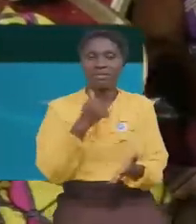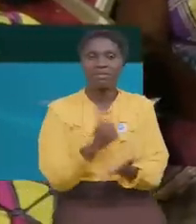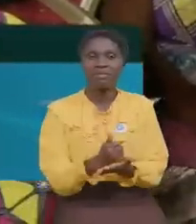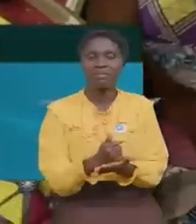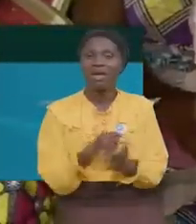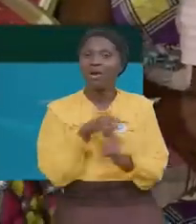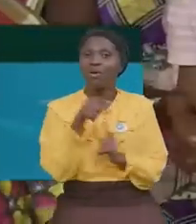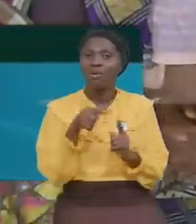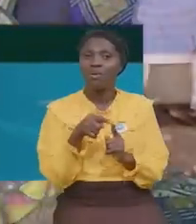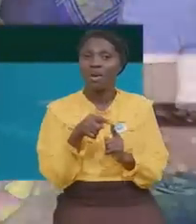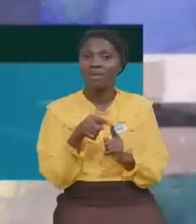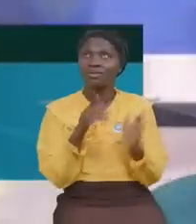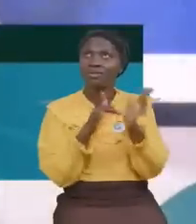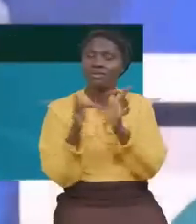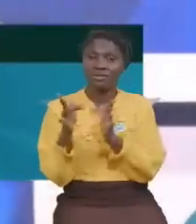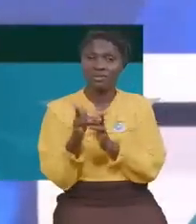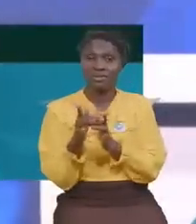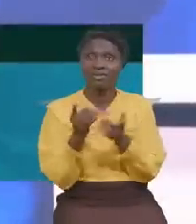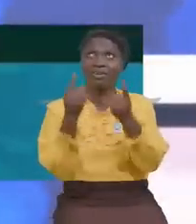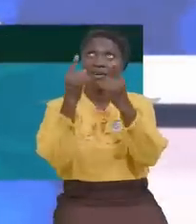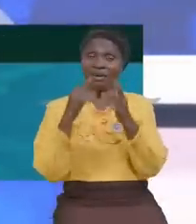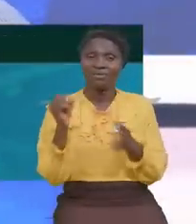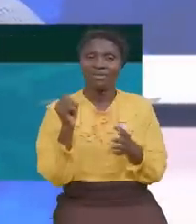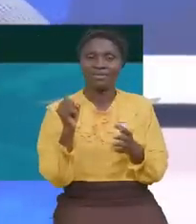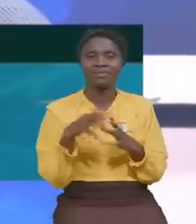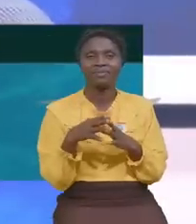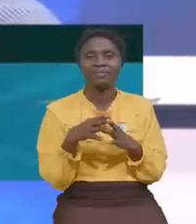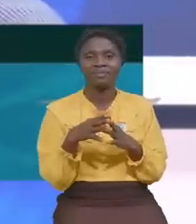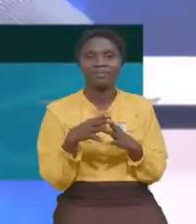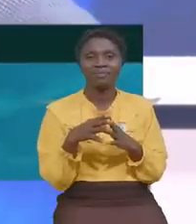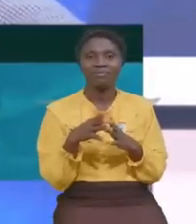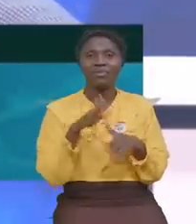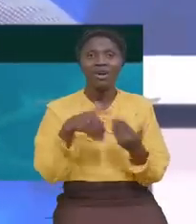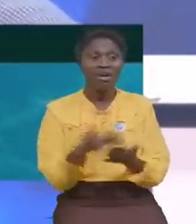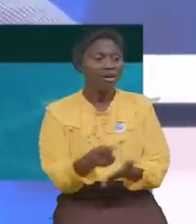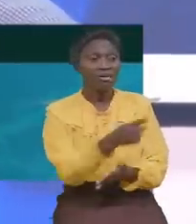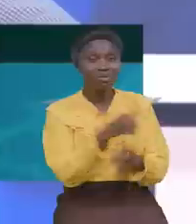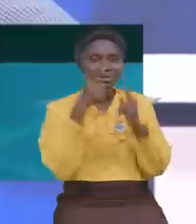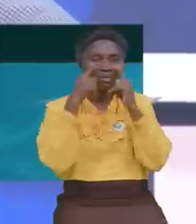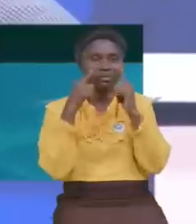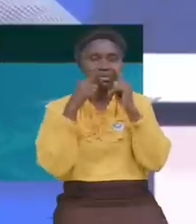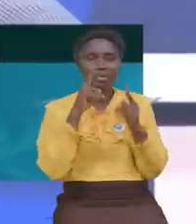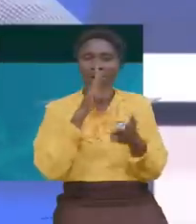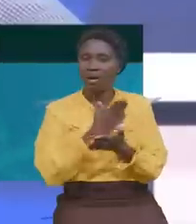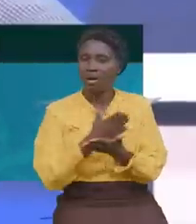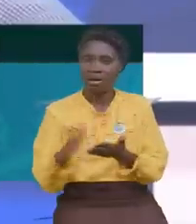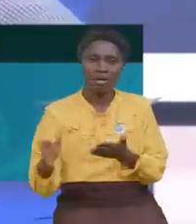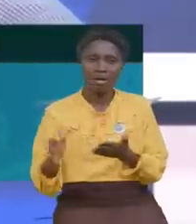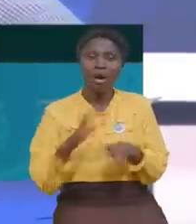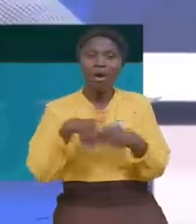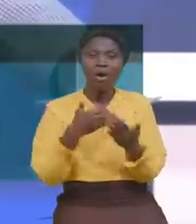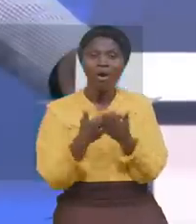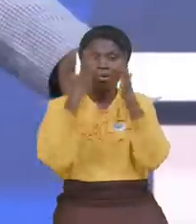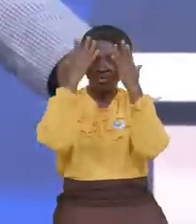When Jesus comes, all those tears are wiped away. All the